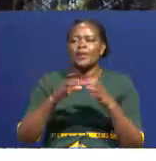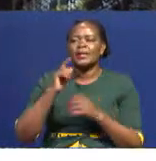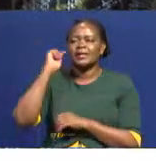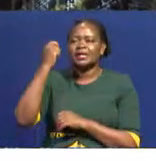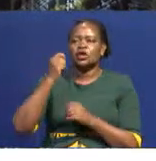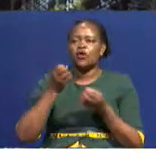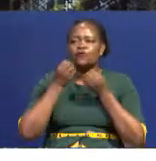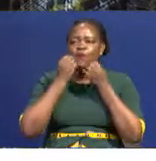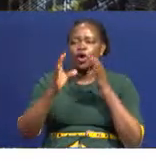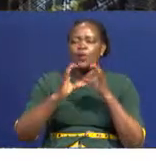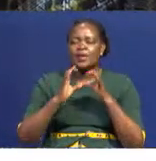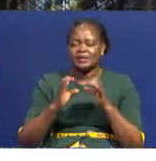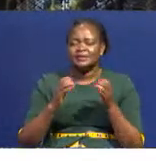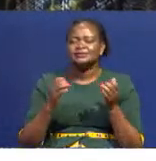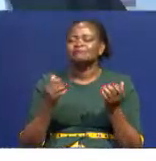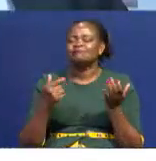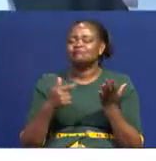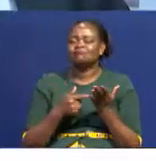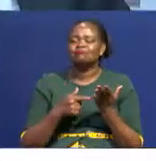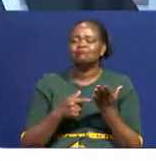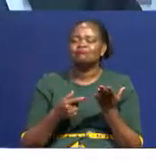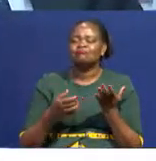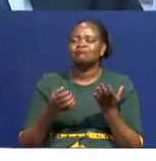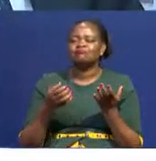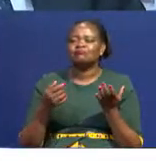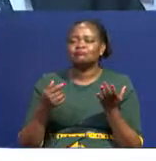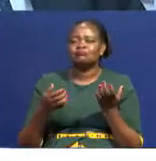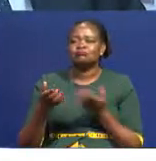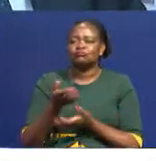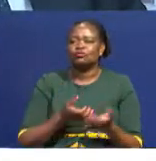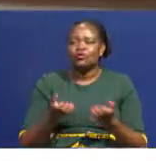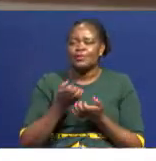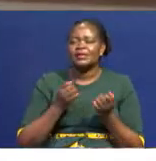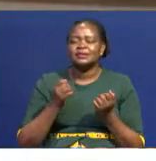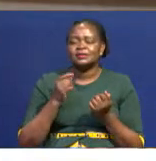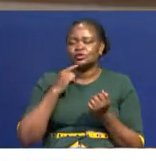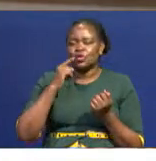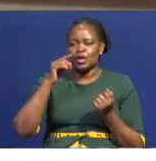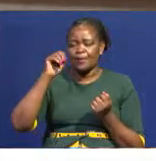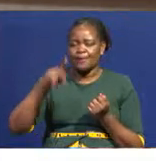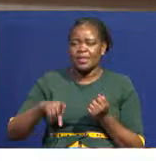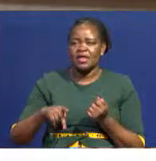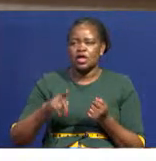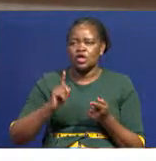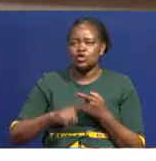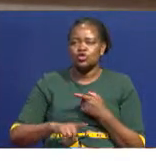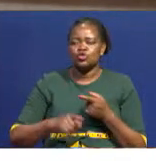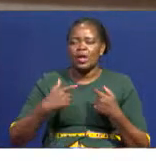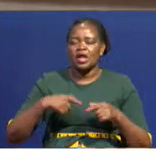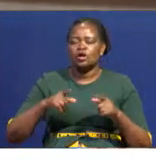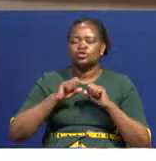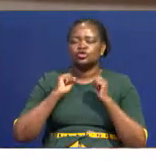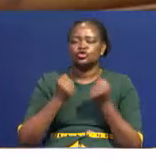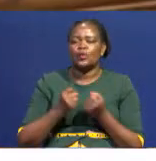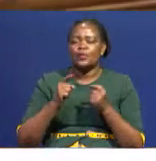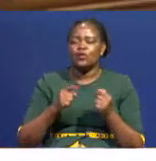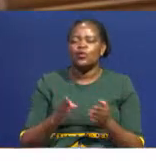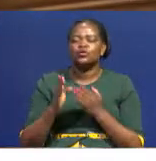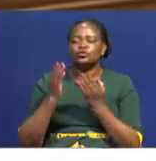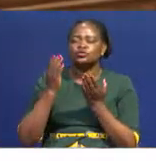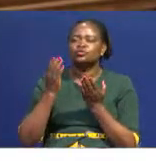Information, Communication and Digital Economy CS Eliud Owalo implored MPs to allow social media platforms